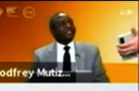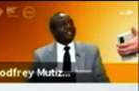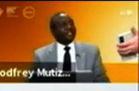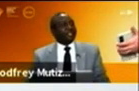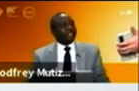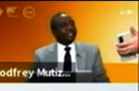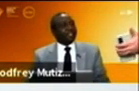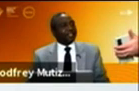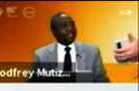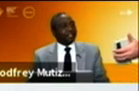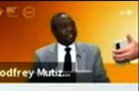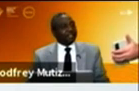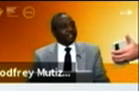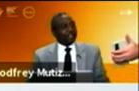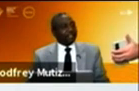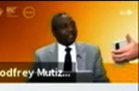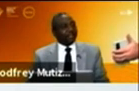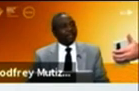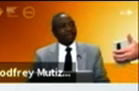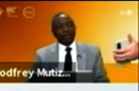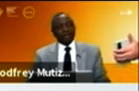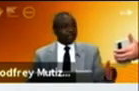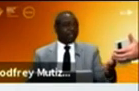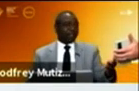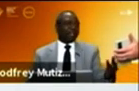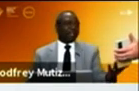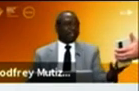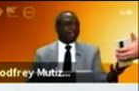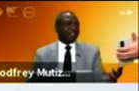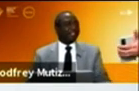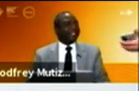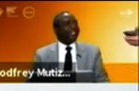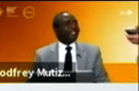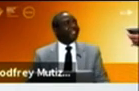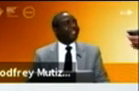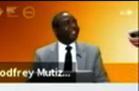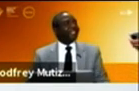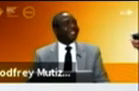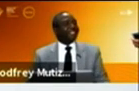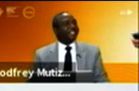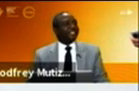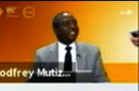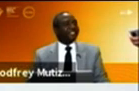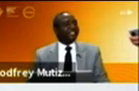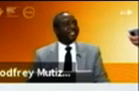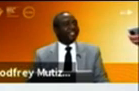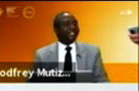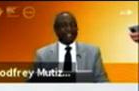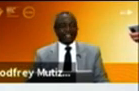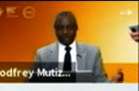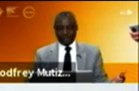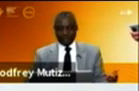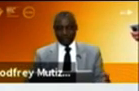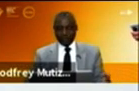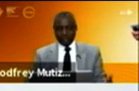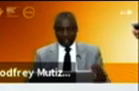and sustainable development of our continent to empower us to collectively deliver on the rising aspirations of